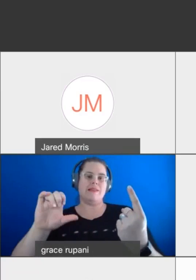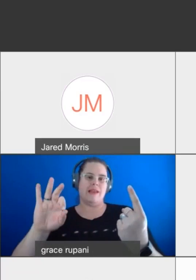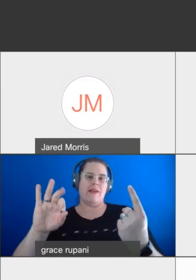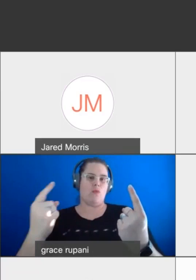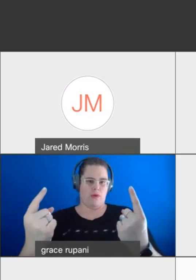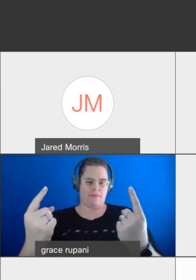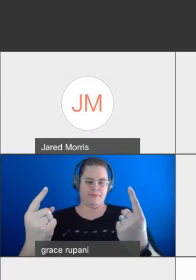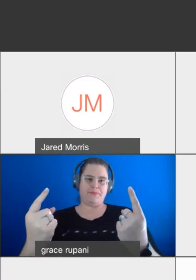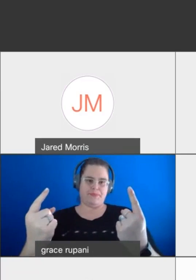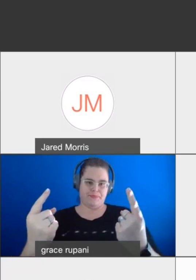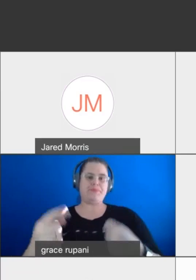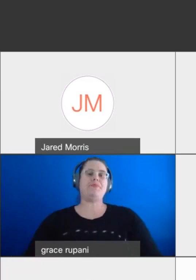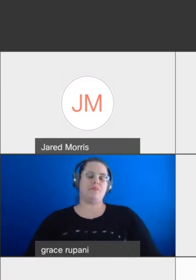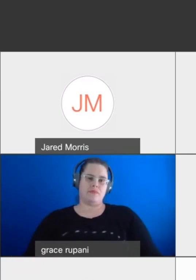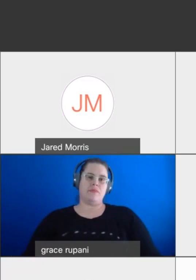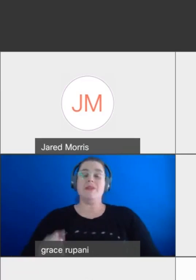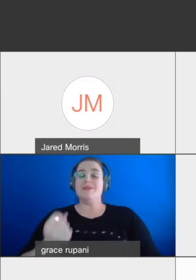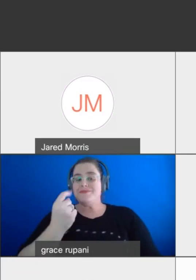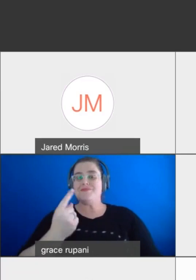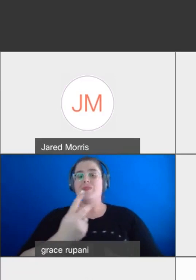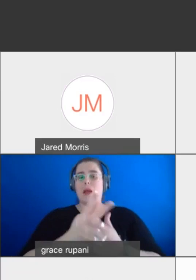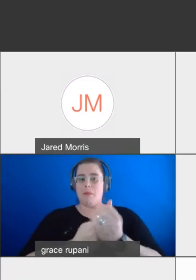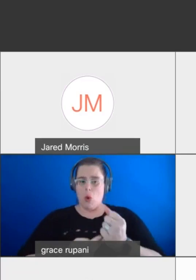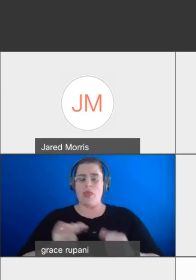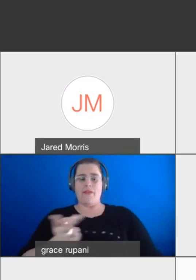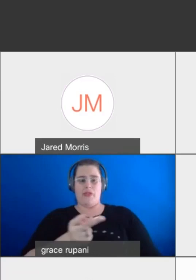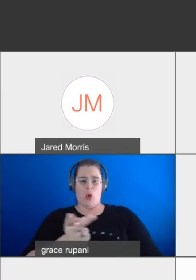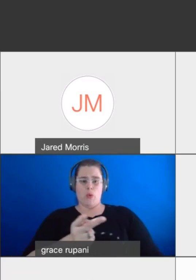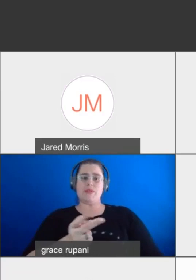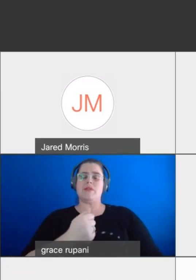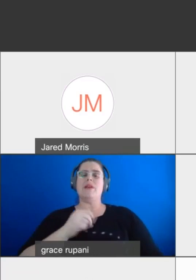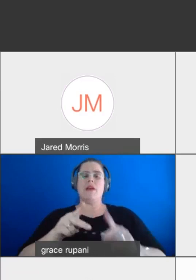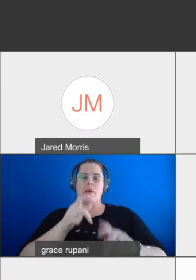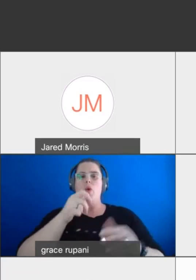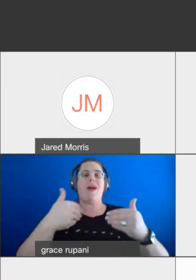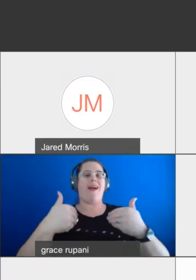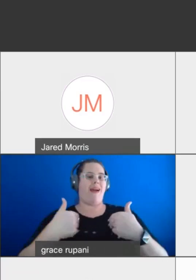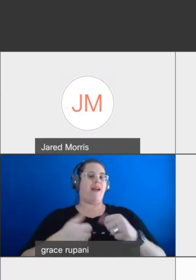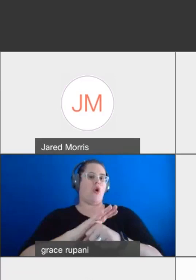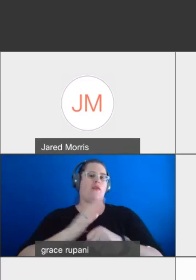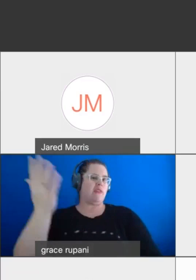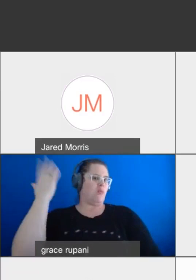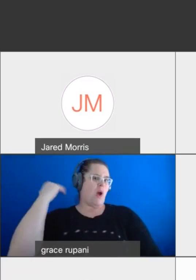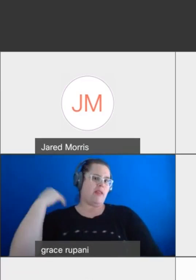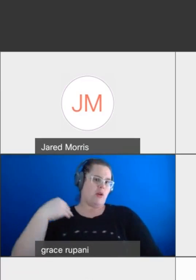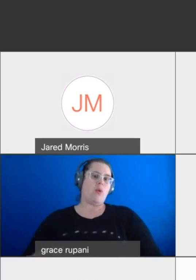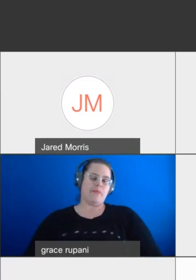And both of those were people who had COVID some time ago.